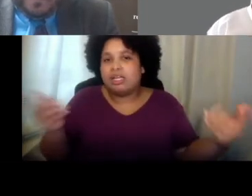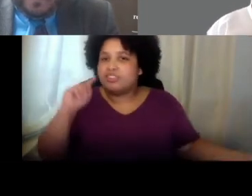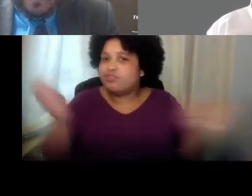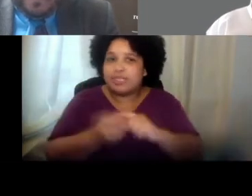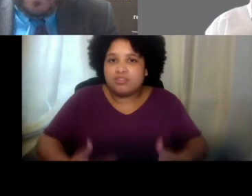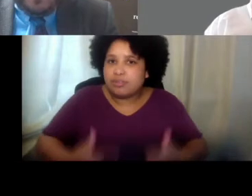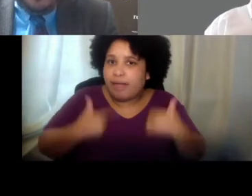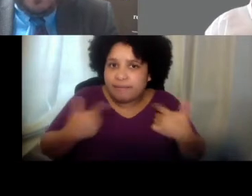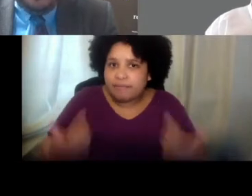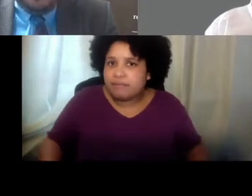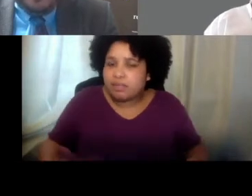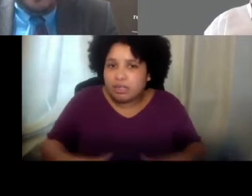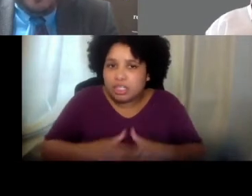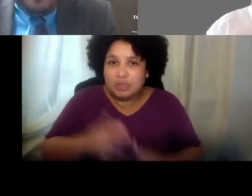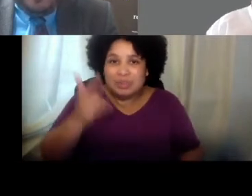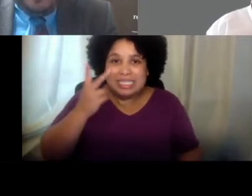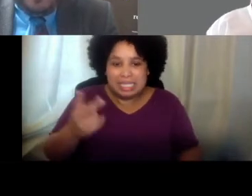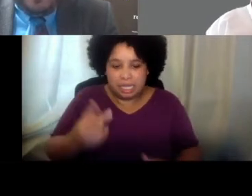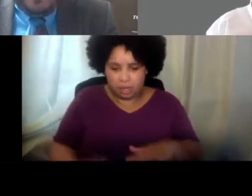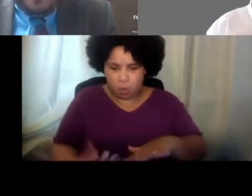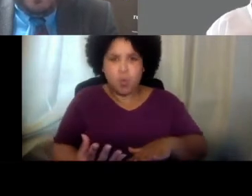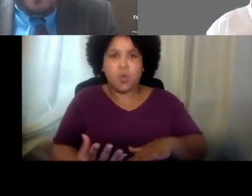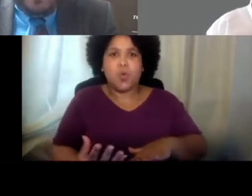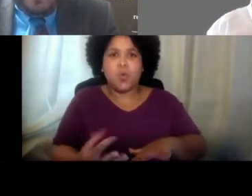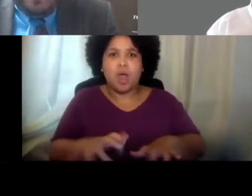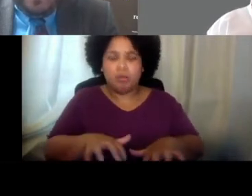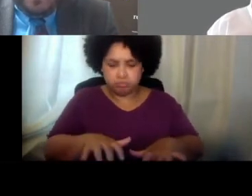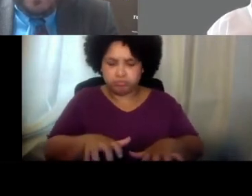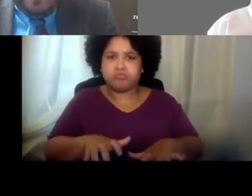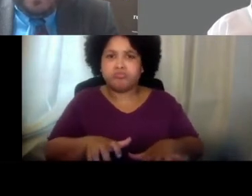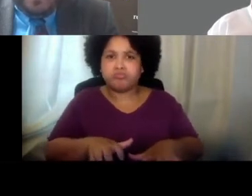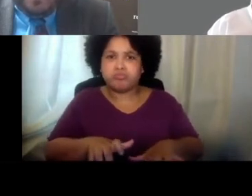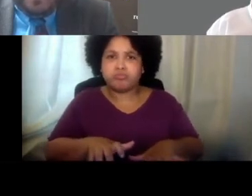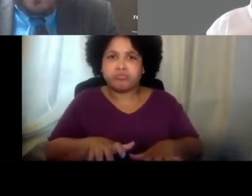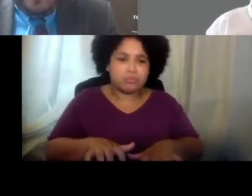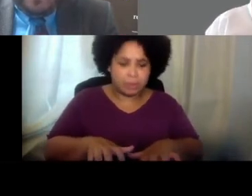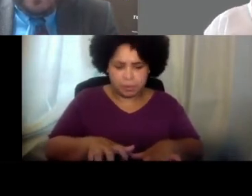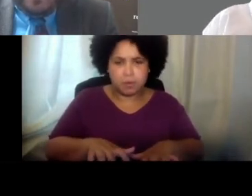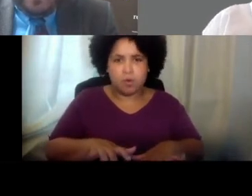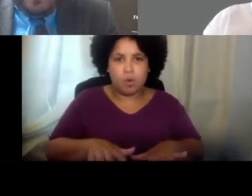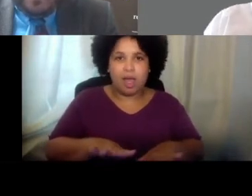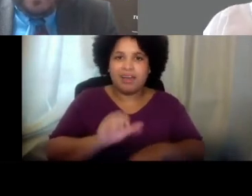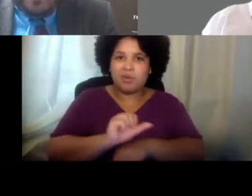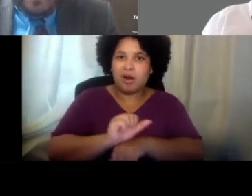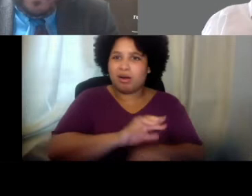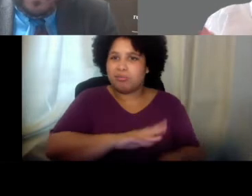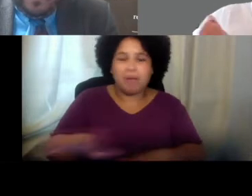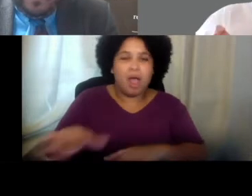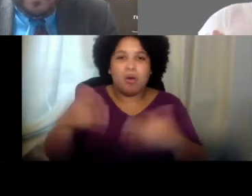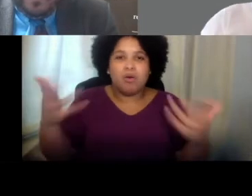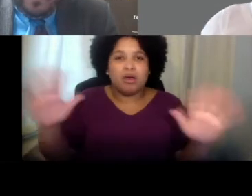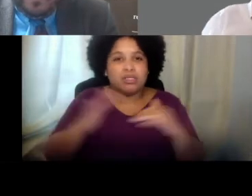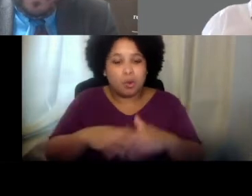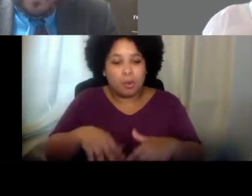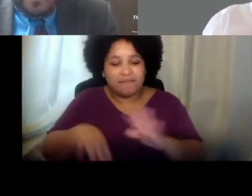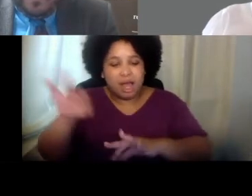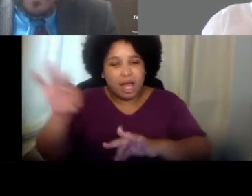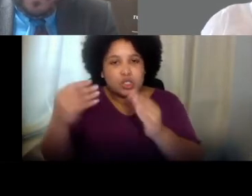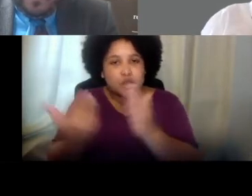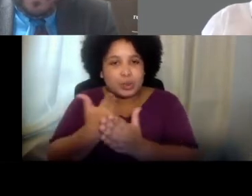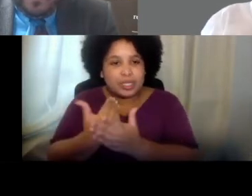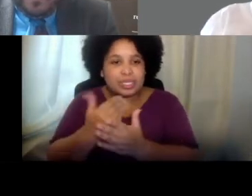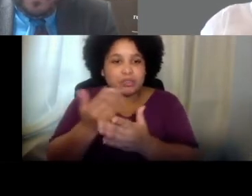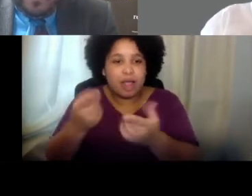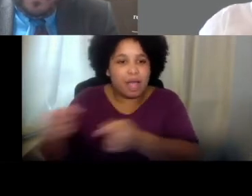life. He could see the backlit keyboard and type at home and get his job done. And so we're finding new things are happening with